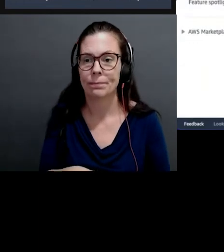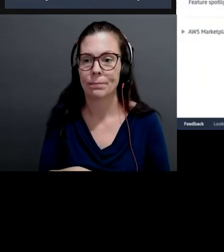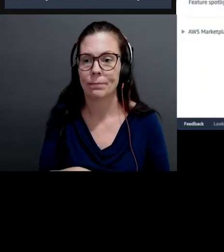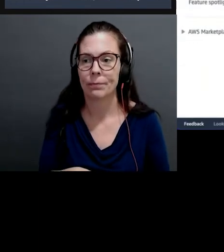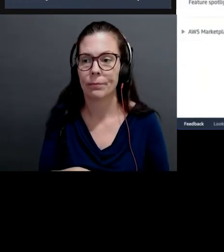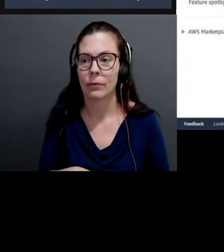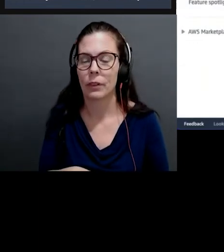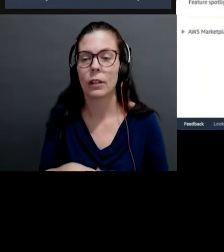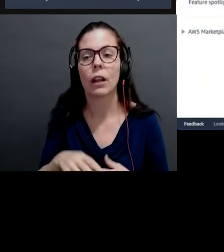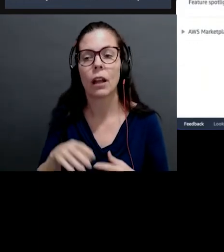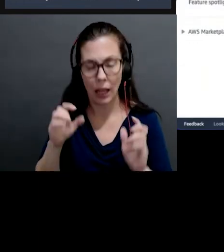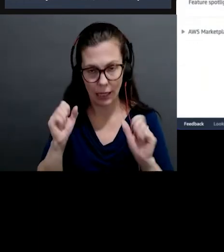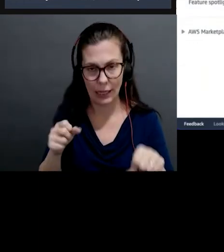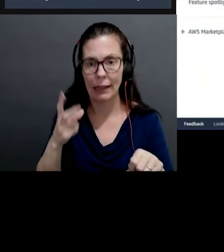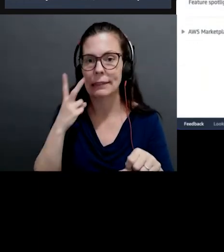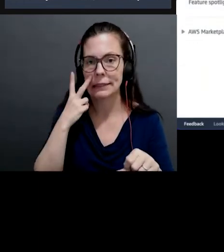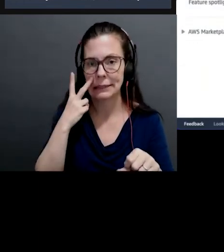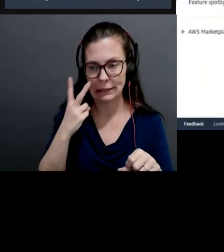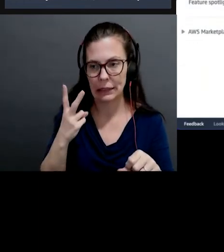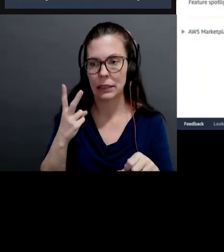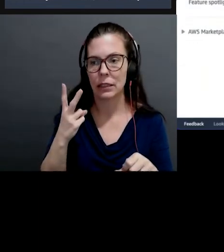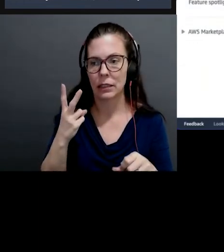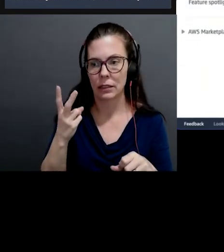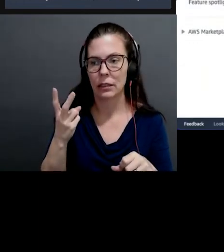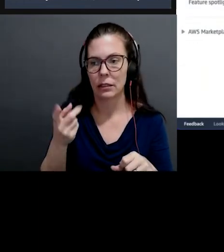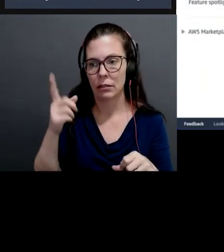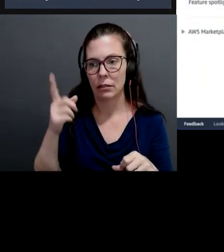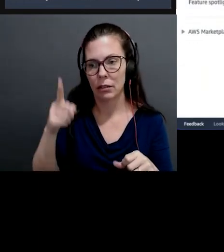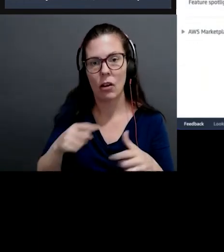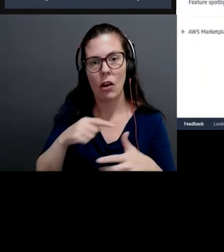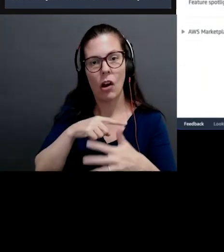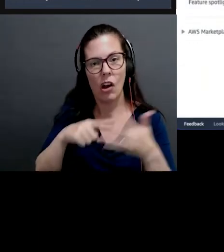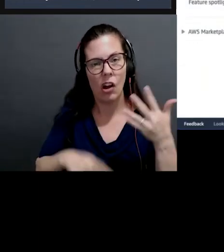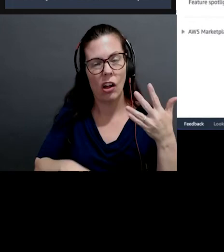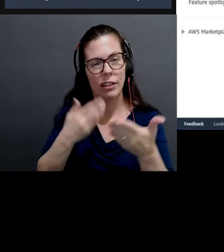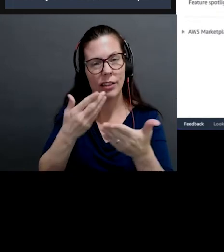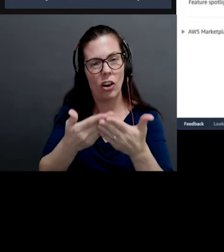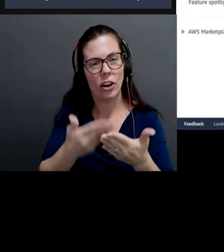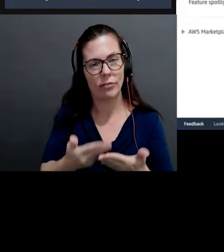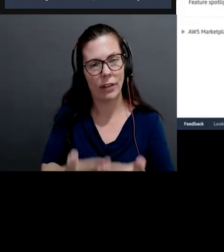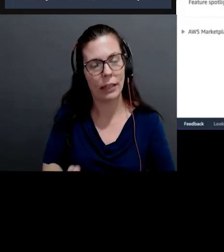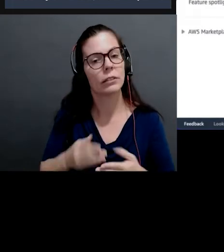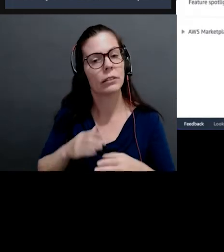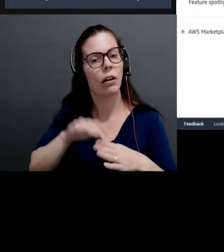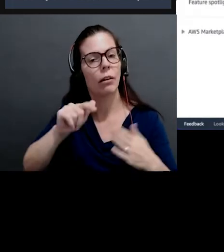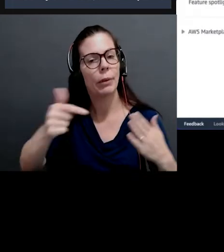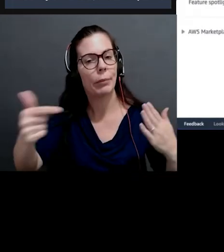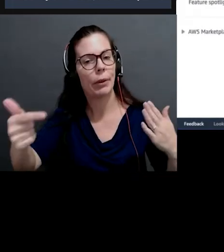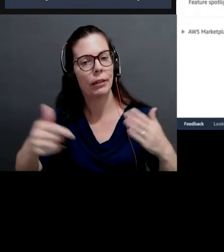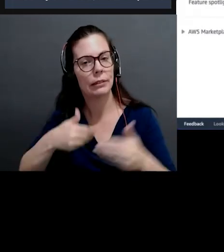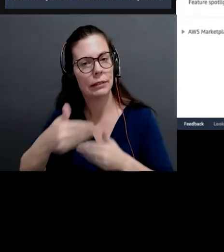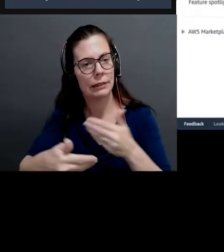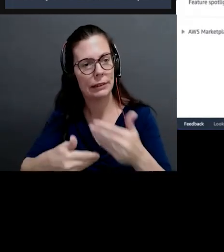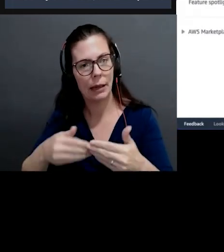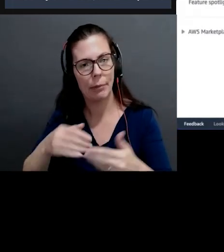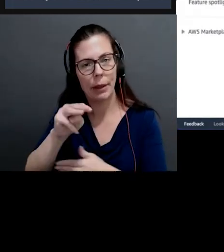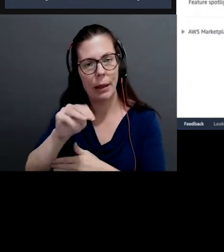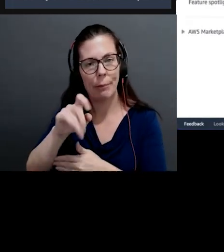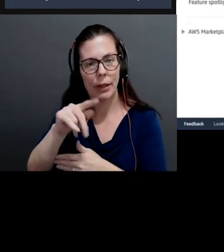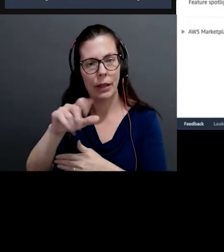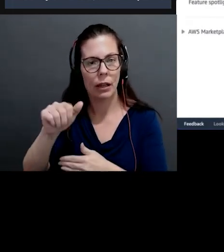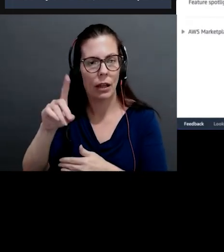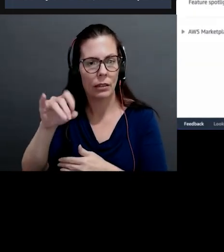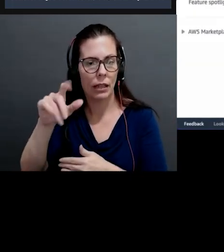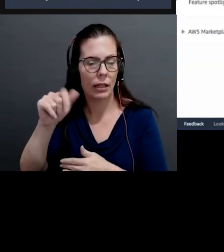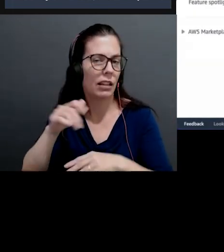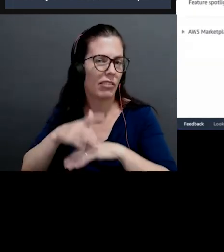I could see that all those artifacts which we see on the pipeline step metadata could be available in